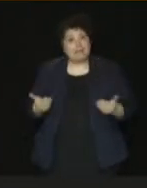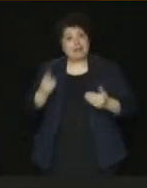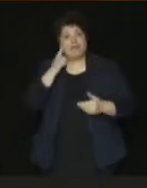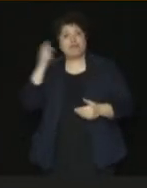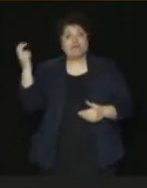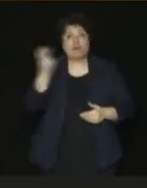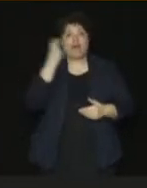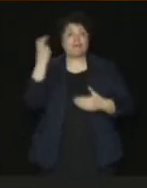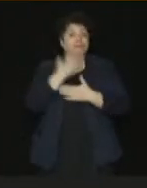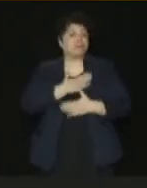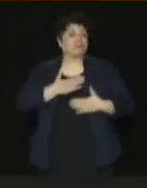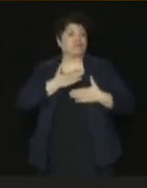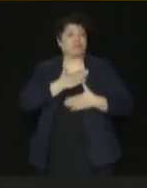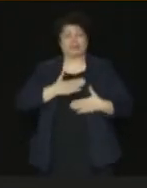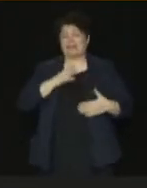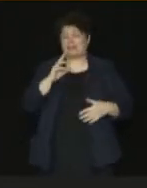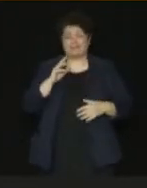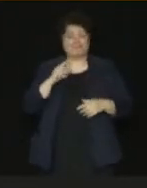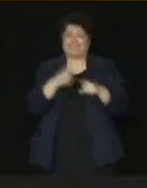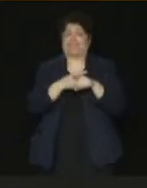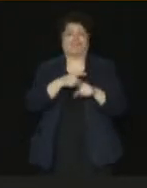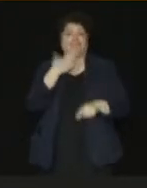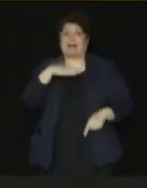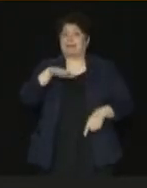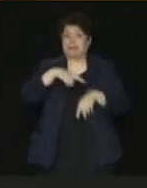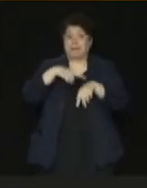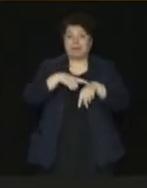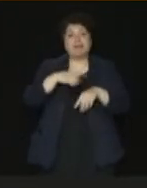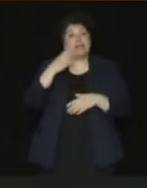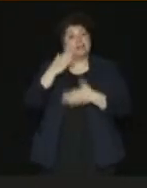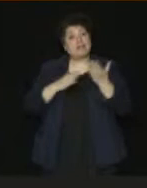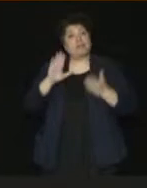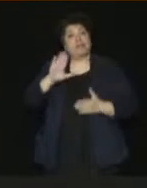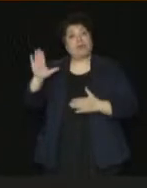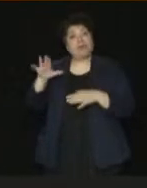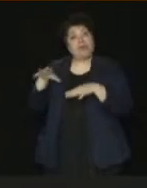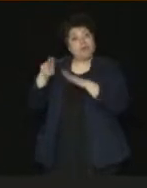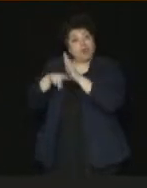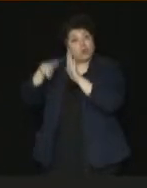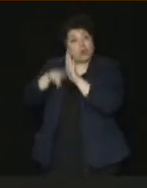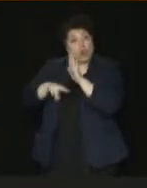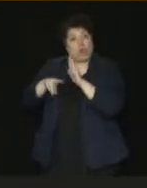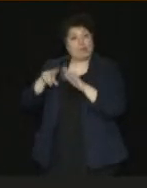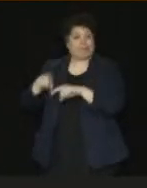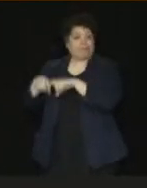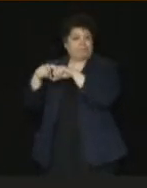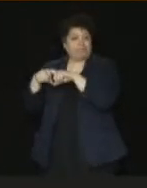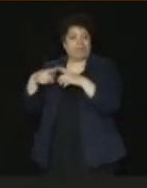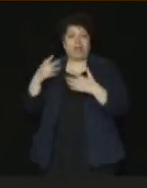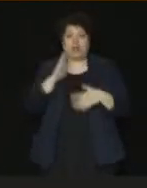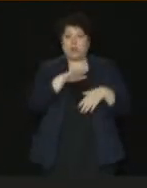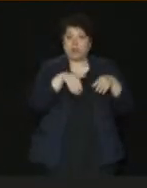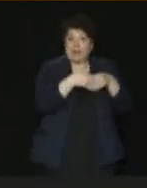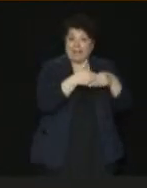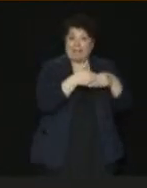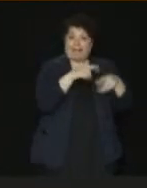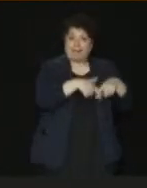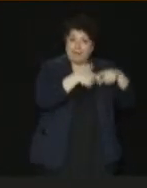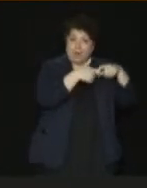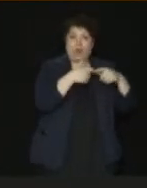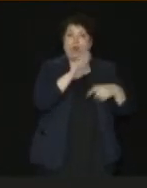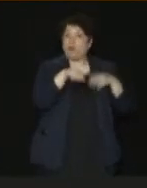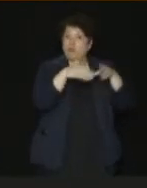pandemic, there have been stories of funerals that haven't been able to be held, weddings had to put off or done by